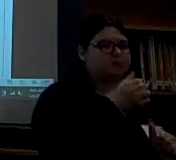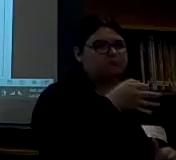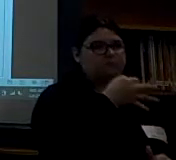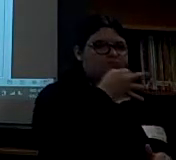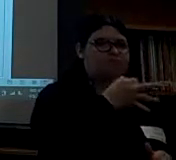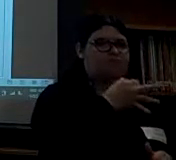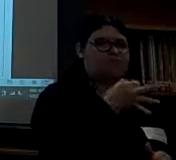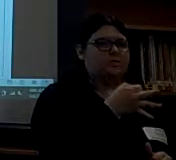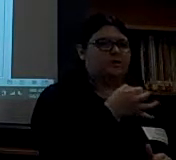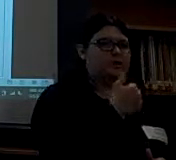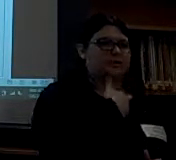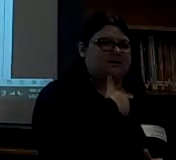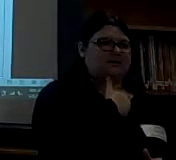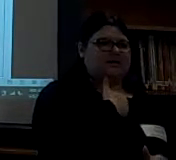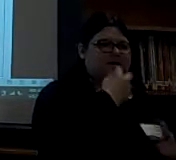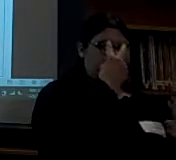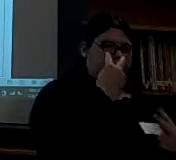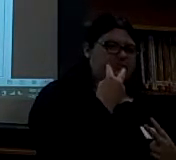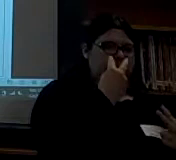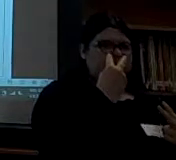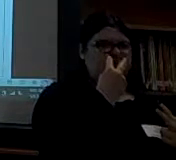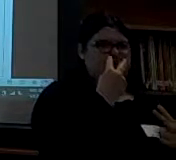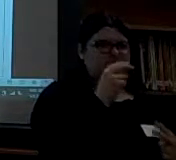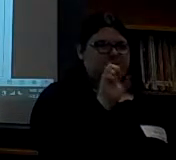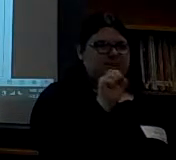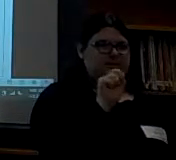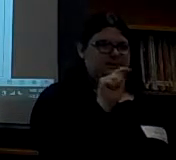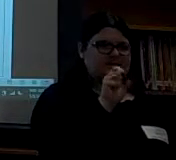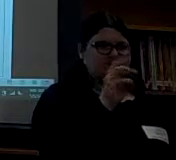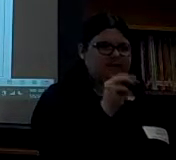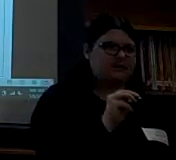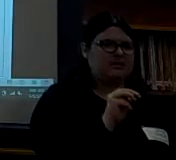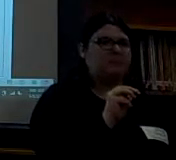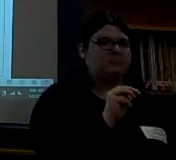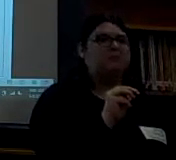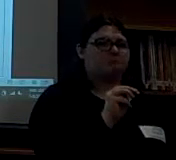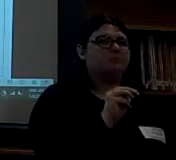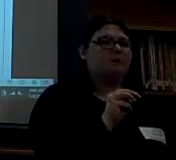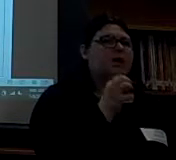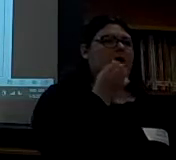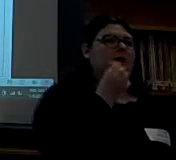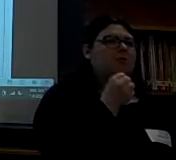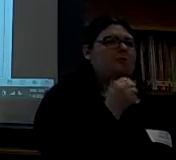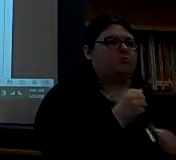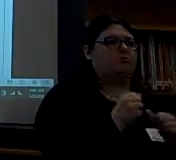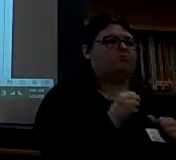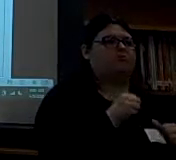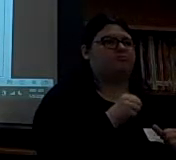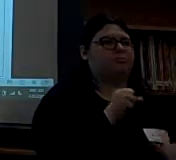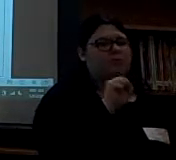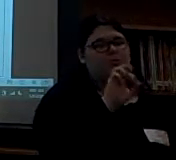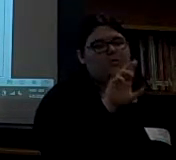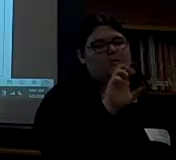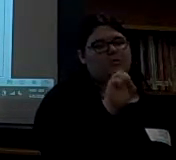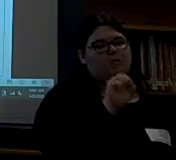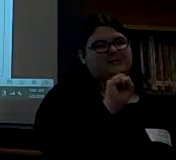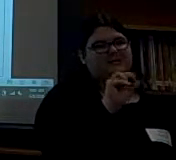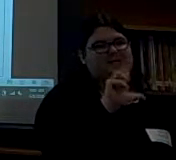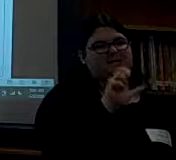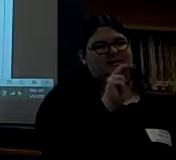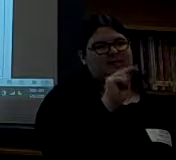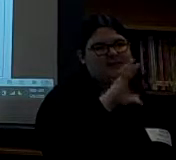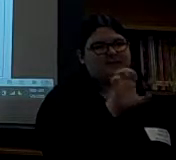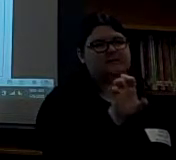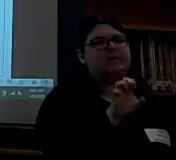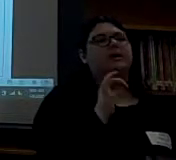are in self-esteem and resilience. So even though I address behaviors, it's really coming from a foundation of how do we raise kids who feel